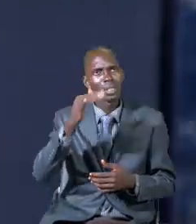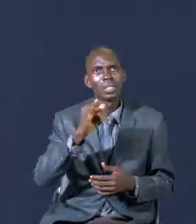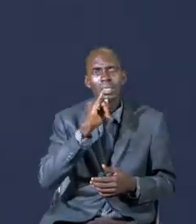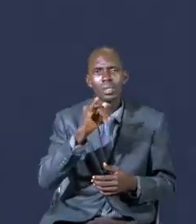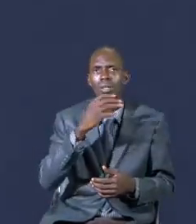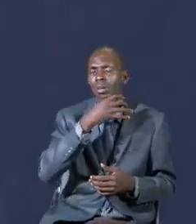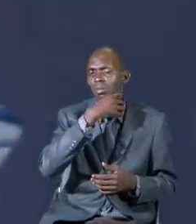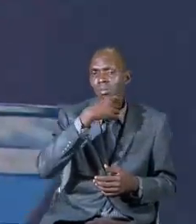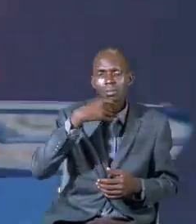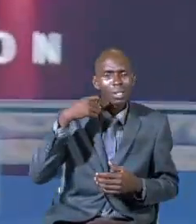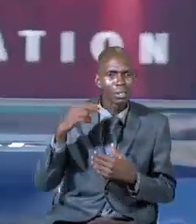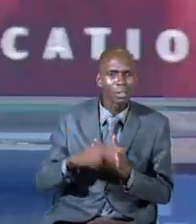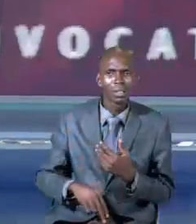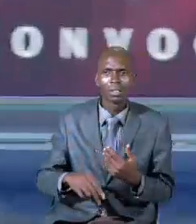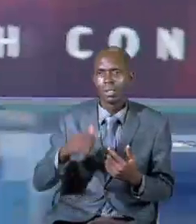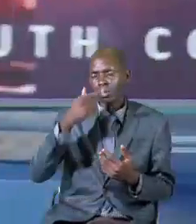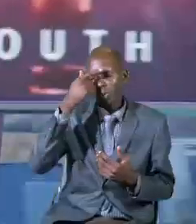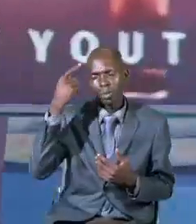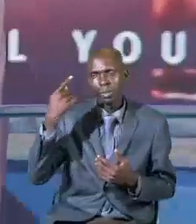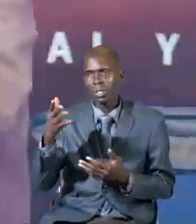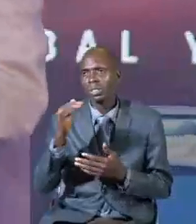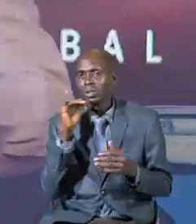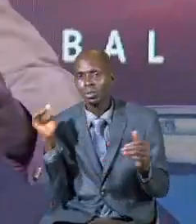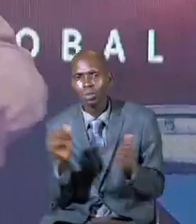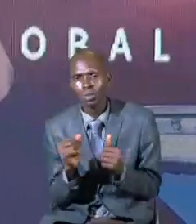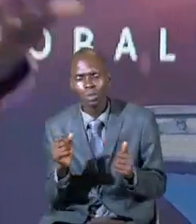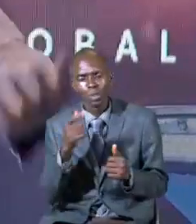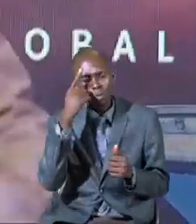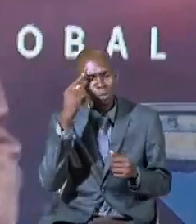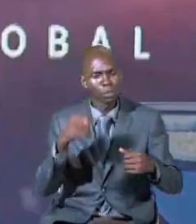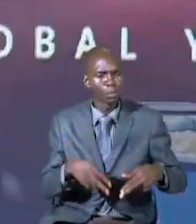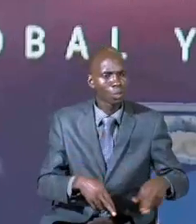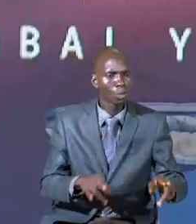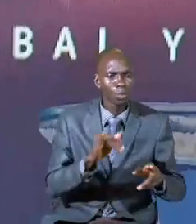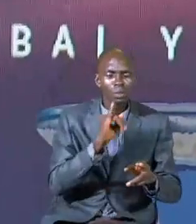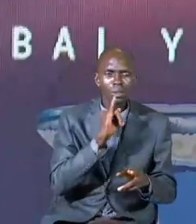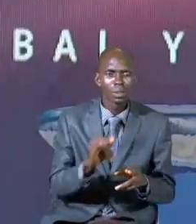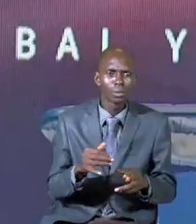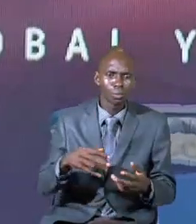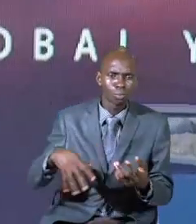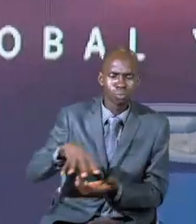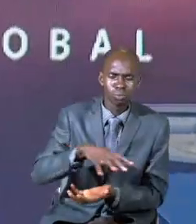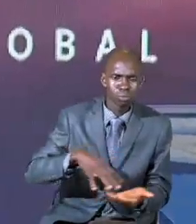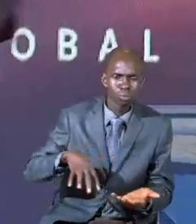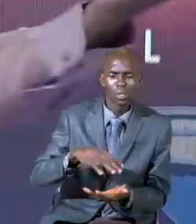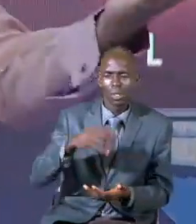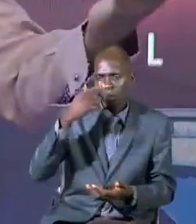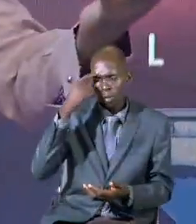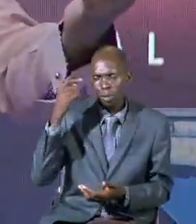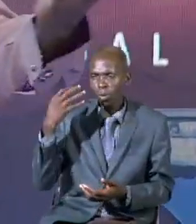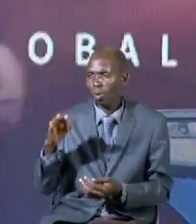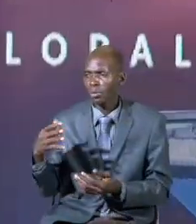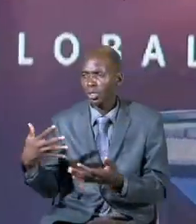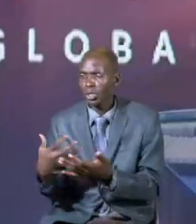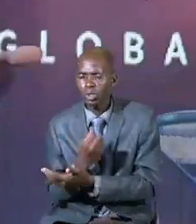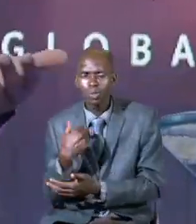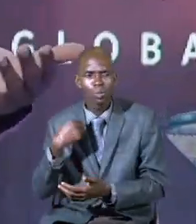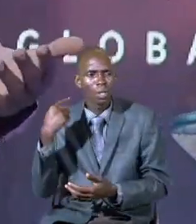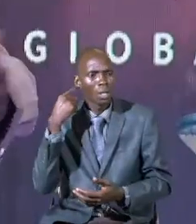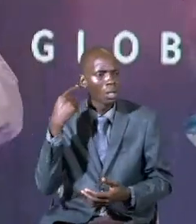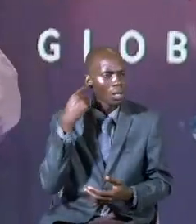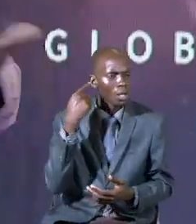because of this and because of that and because of all the news we're hearing. If you faint and you say, then I don't have